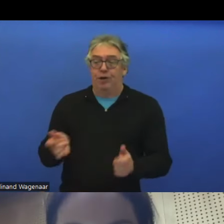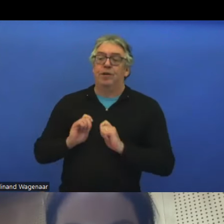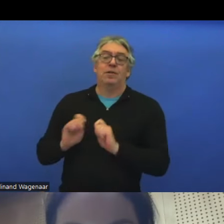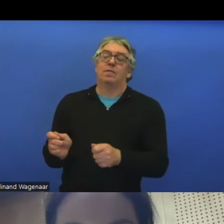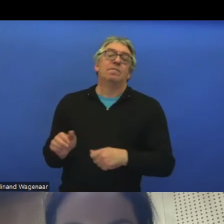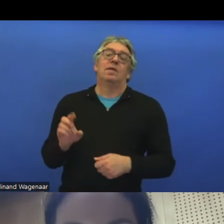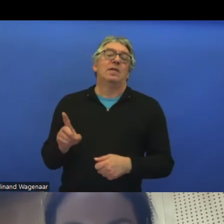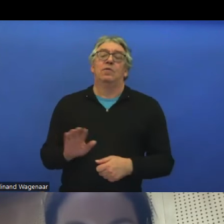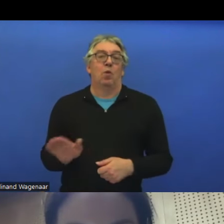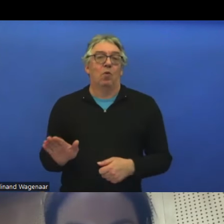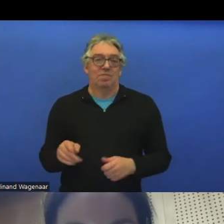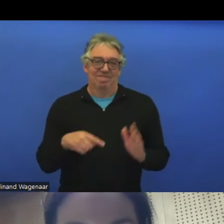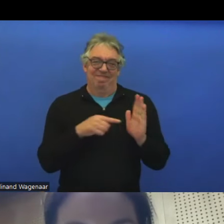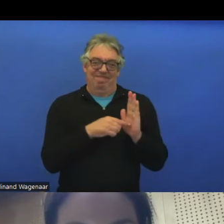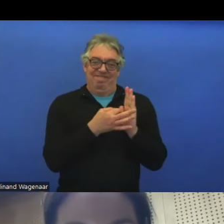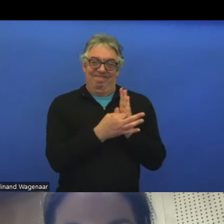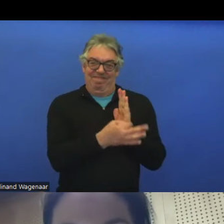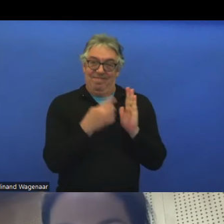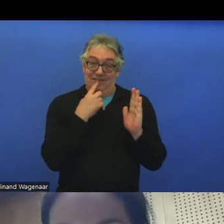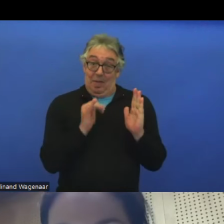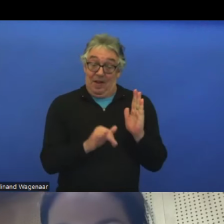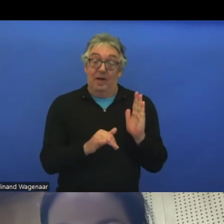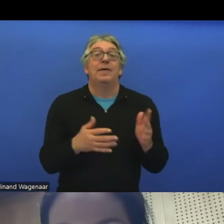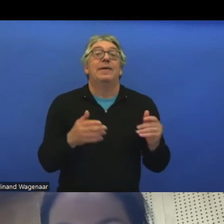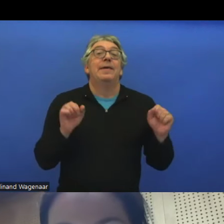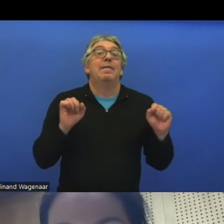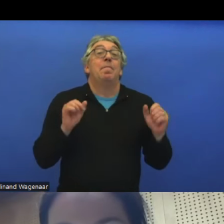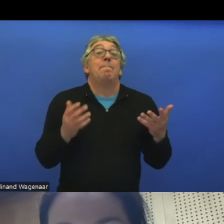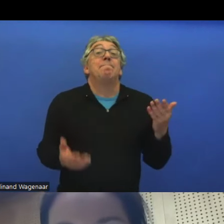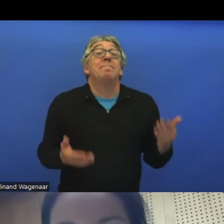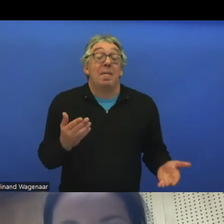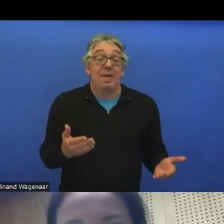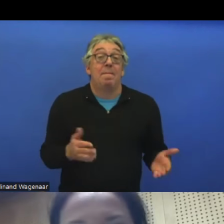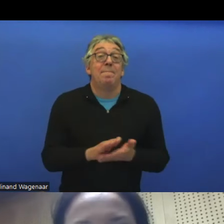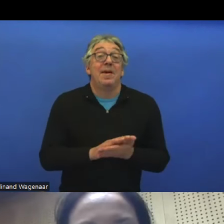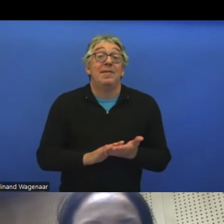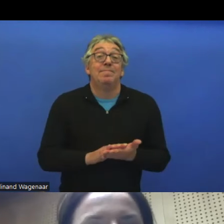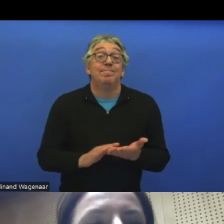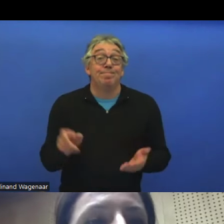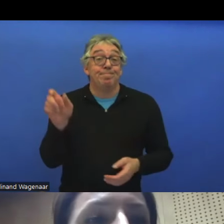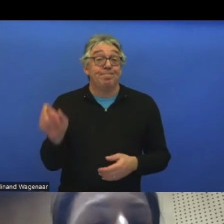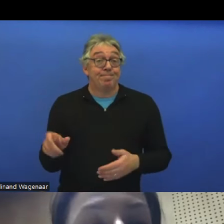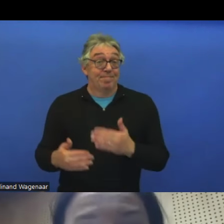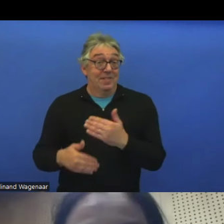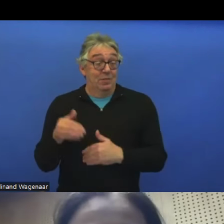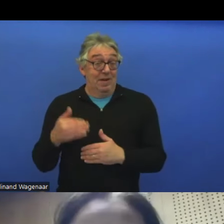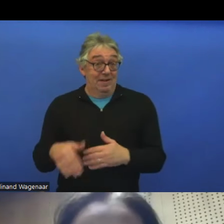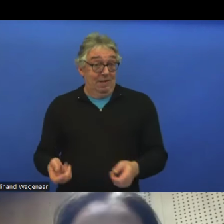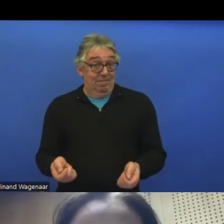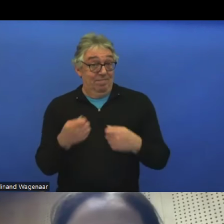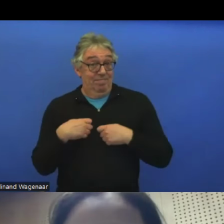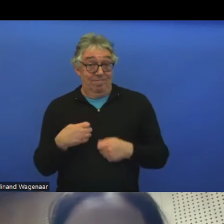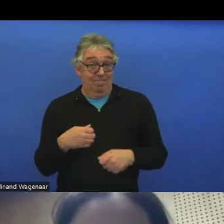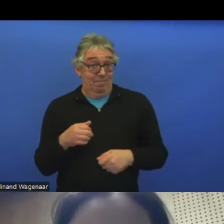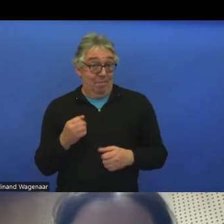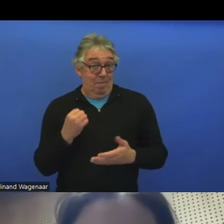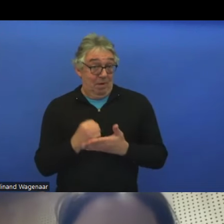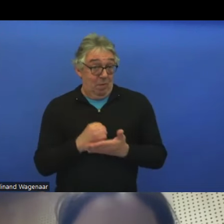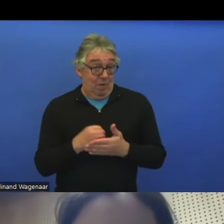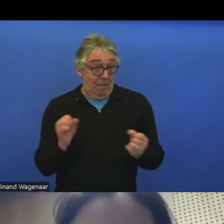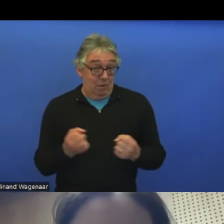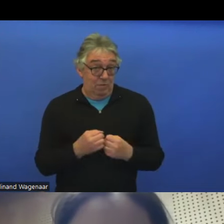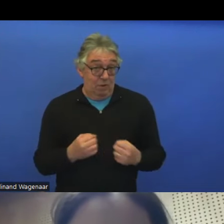persons with disabilities from accessing a nationality. Can we go to the next slide, please? Thank you. Also, gender discrimination is a very